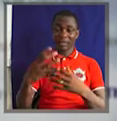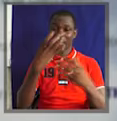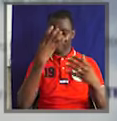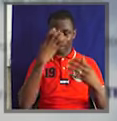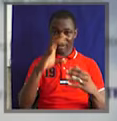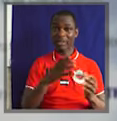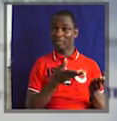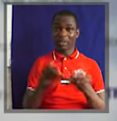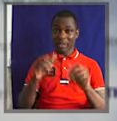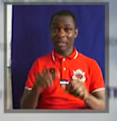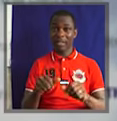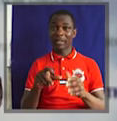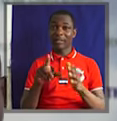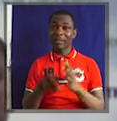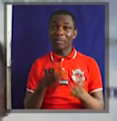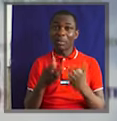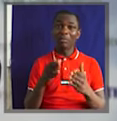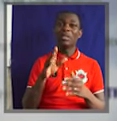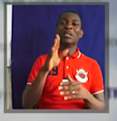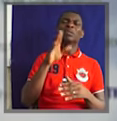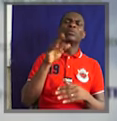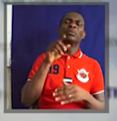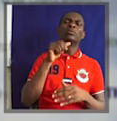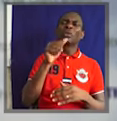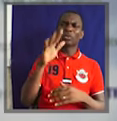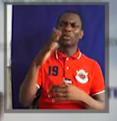dia ana na e bia na wo enye wo